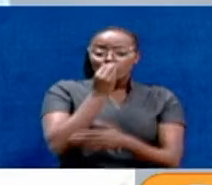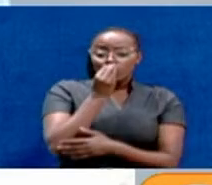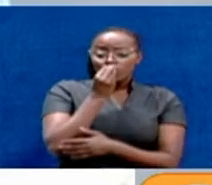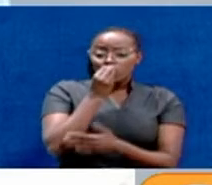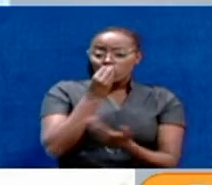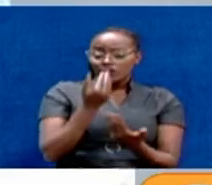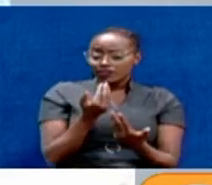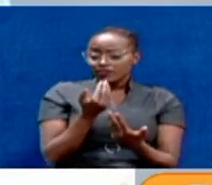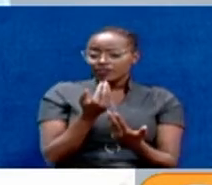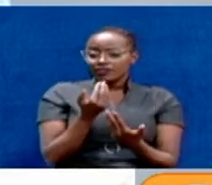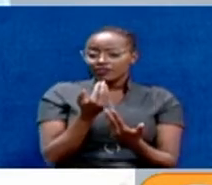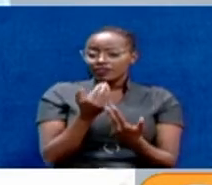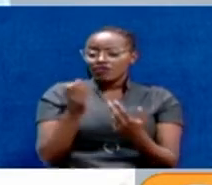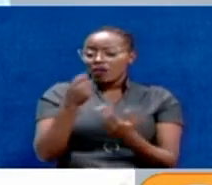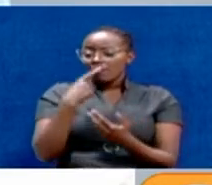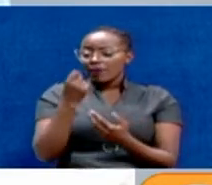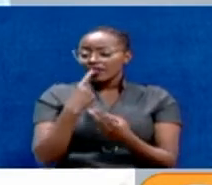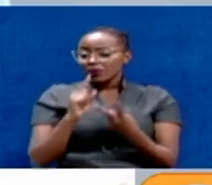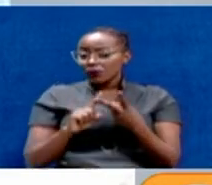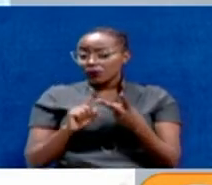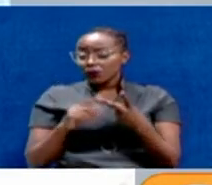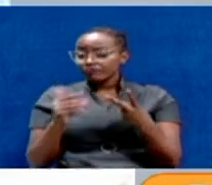be it foodstuffs,